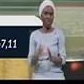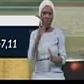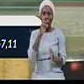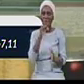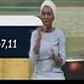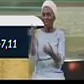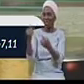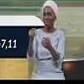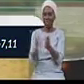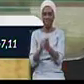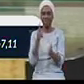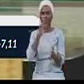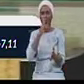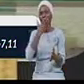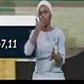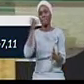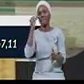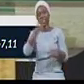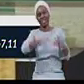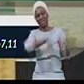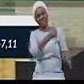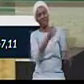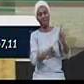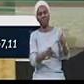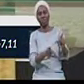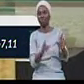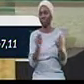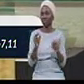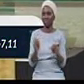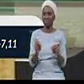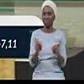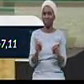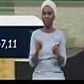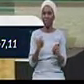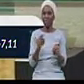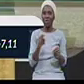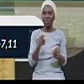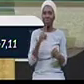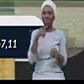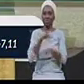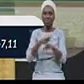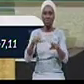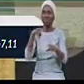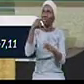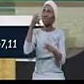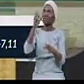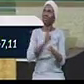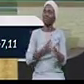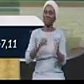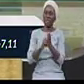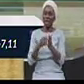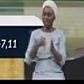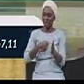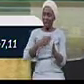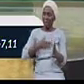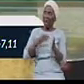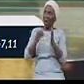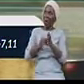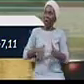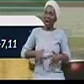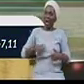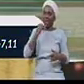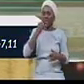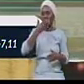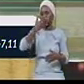person that say, my life is impeccable, my life is holy, my life is righteous. That may be so, but leave